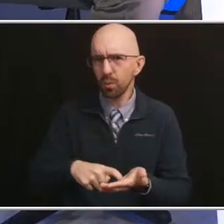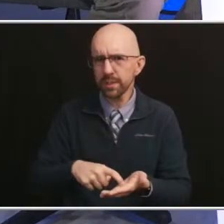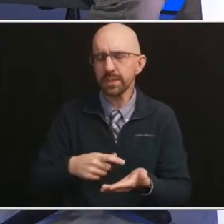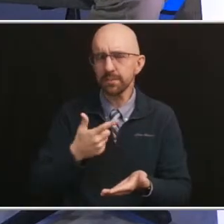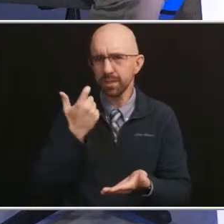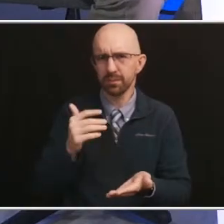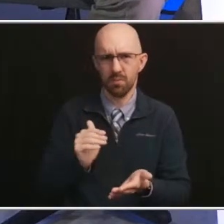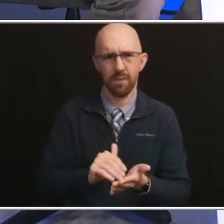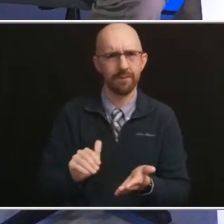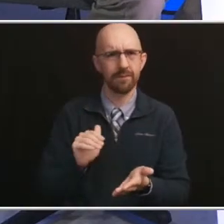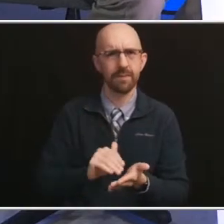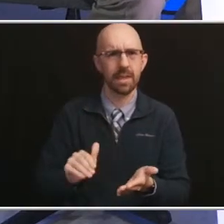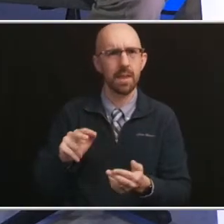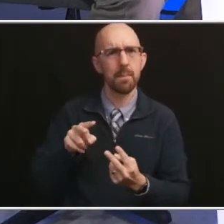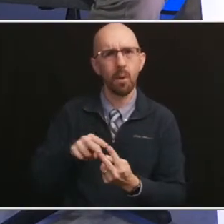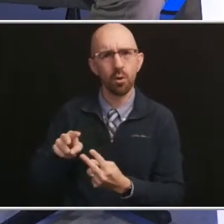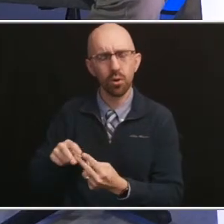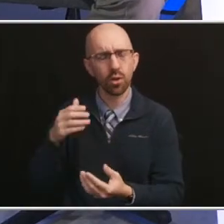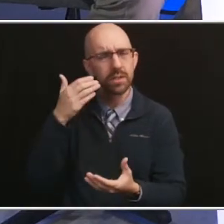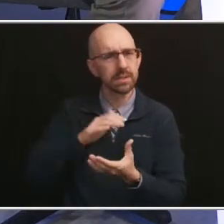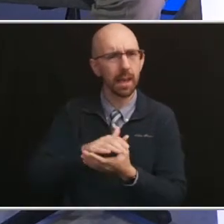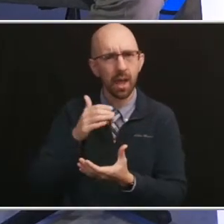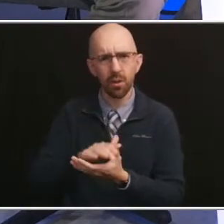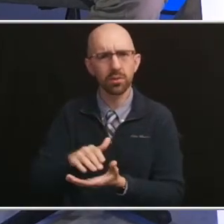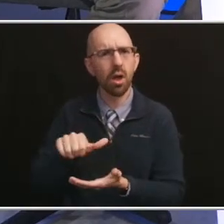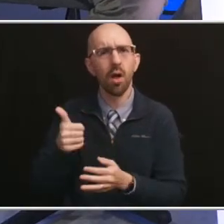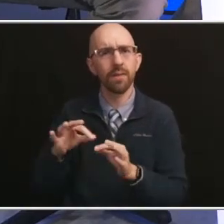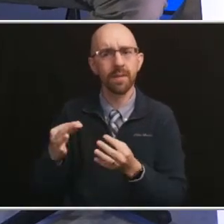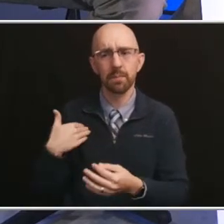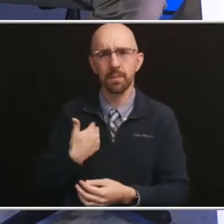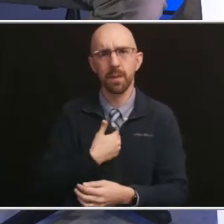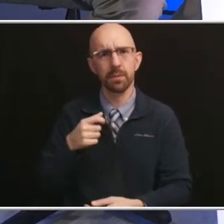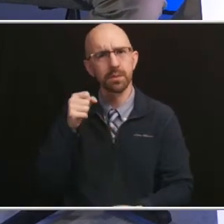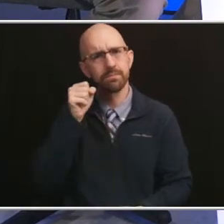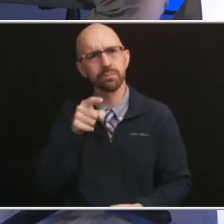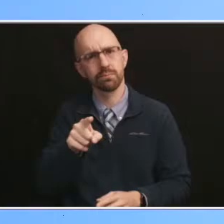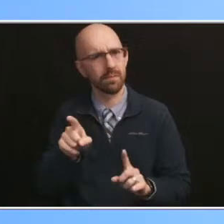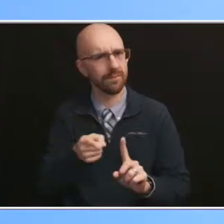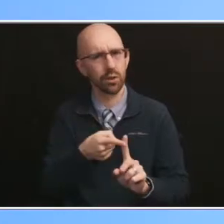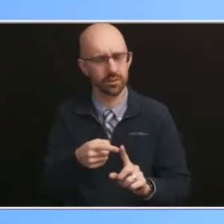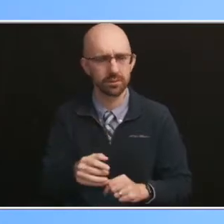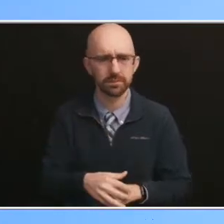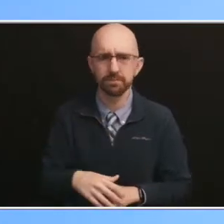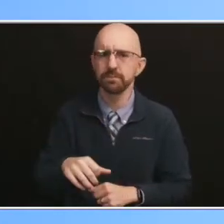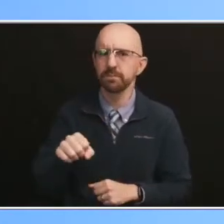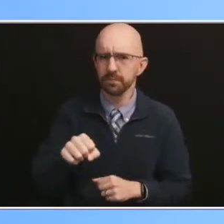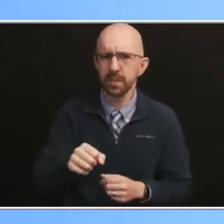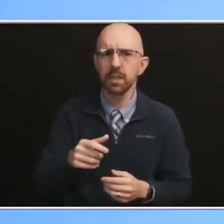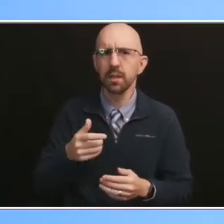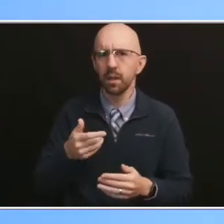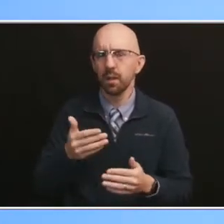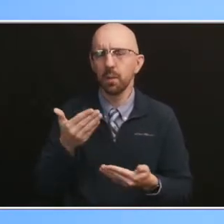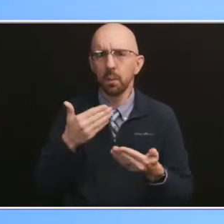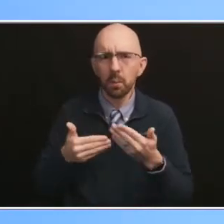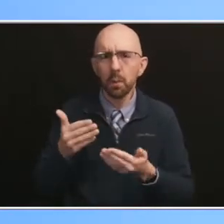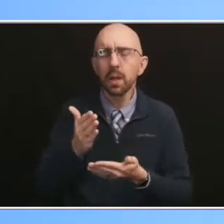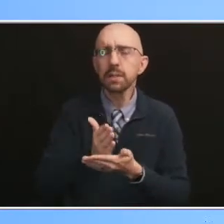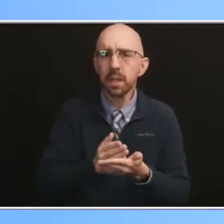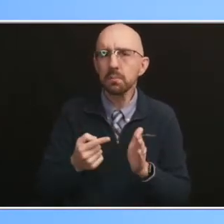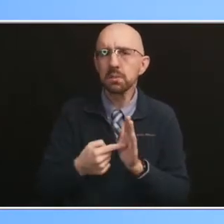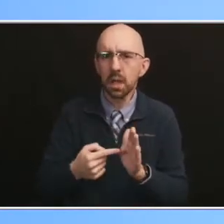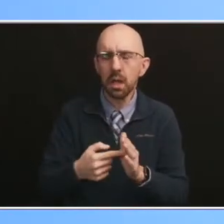it's the partner or the spouse or other family members that notice first. Yeah, there were subtle signs at first. Every once in a while he would